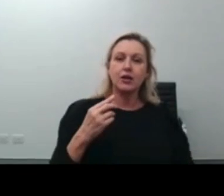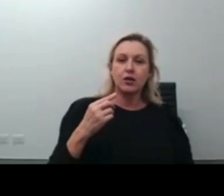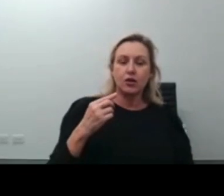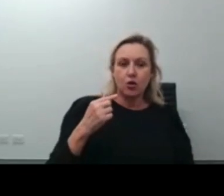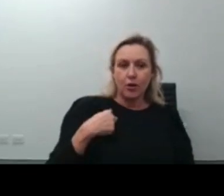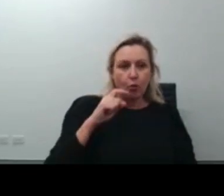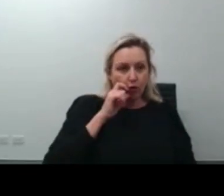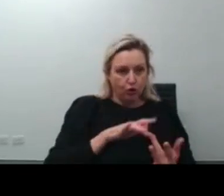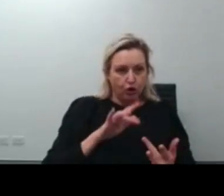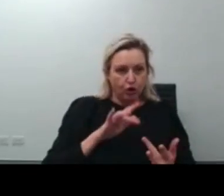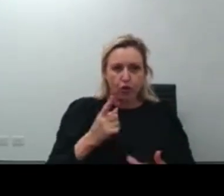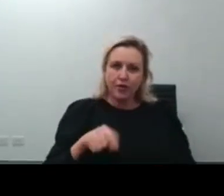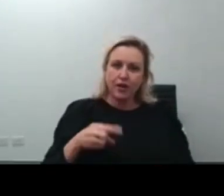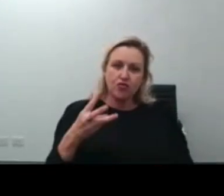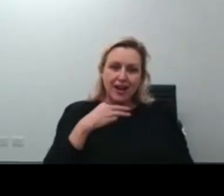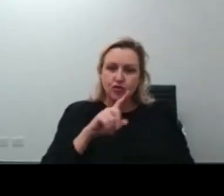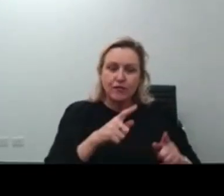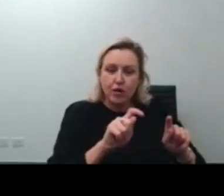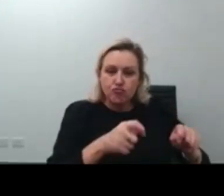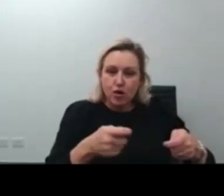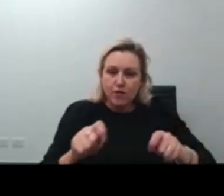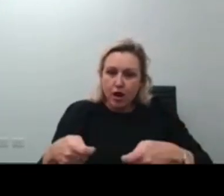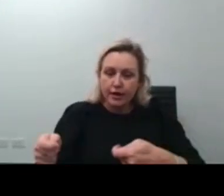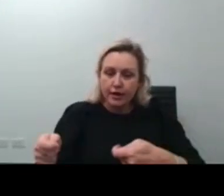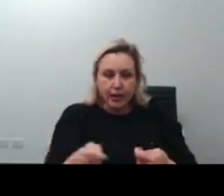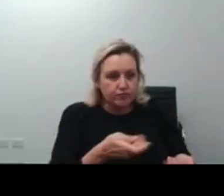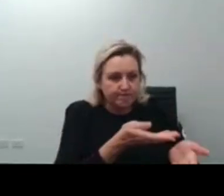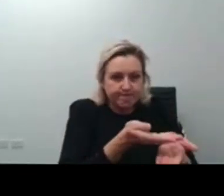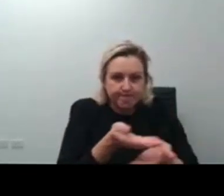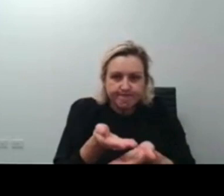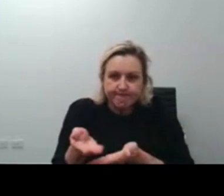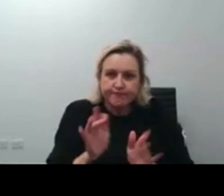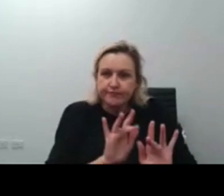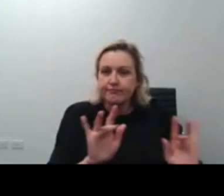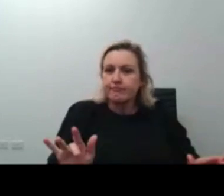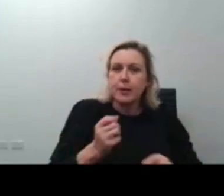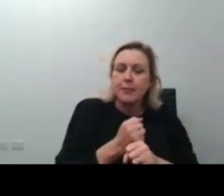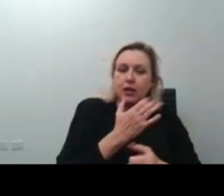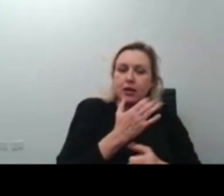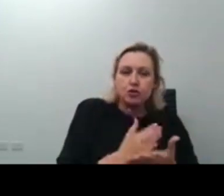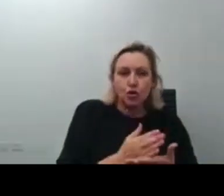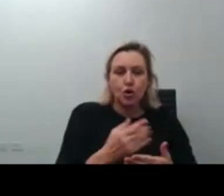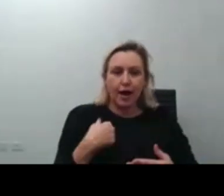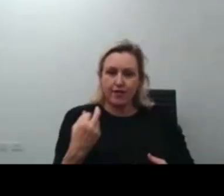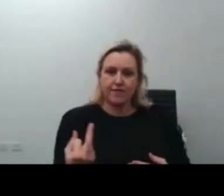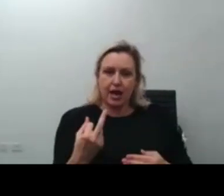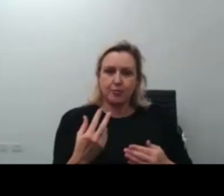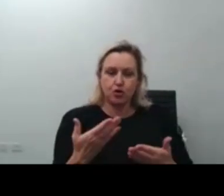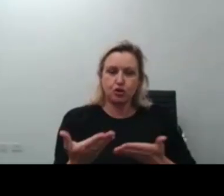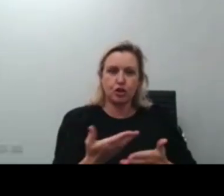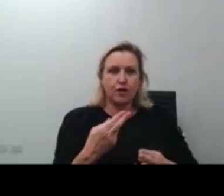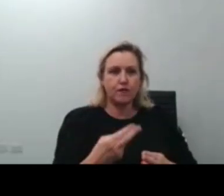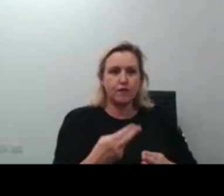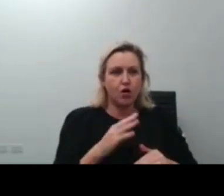1,300 providers, which will ensure we keep the availability of services for about